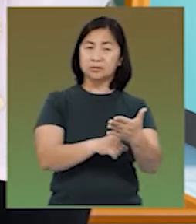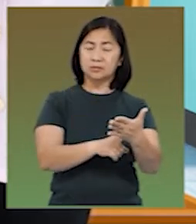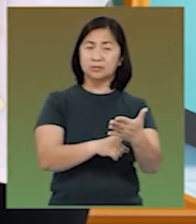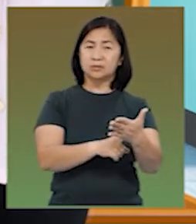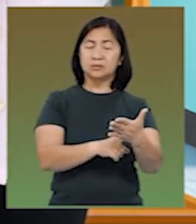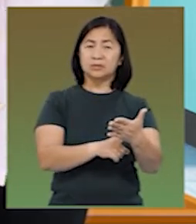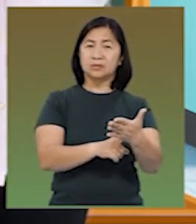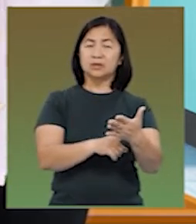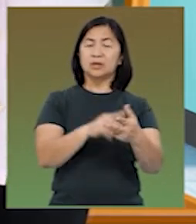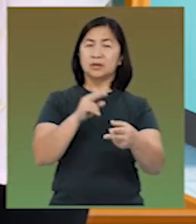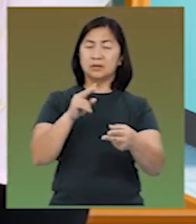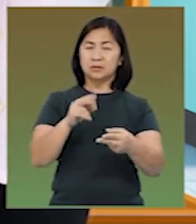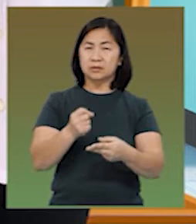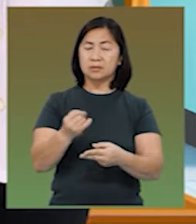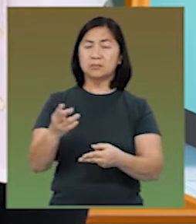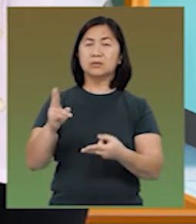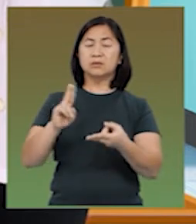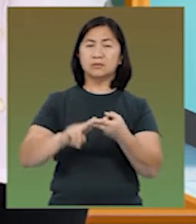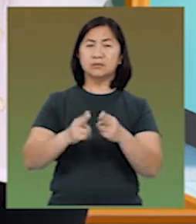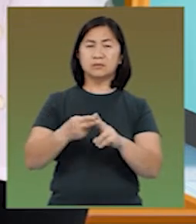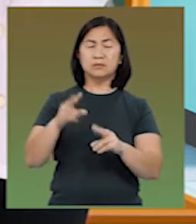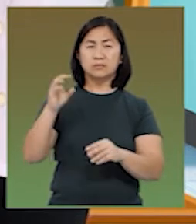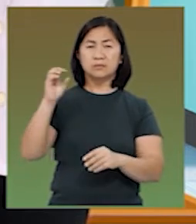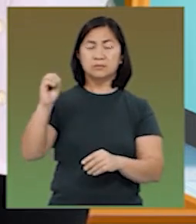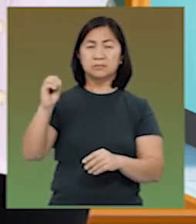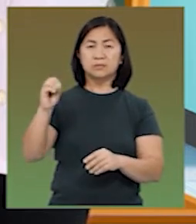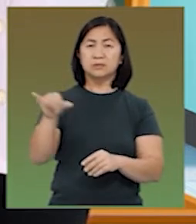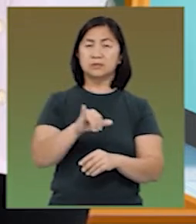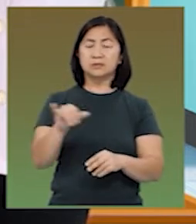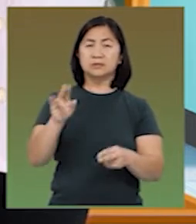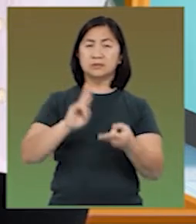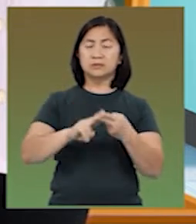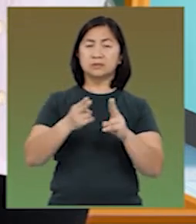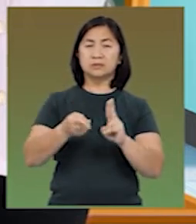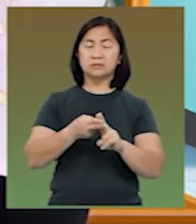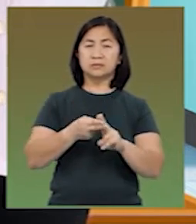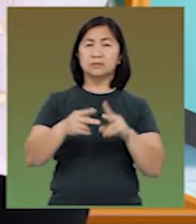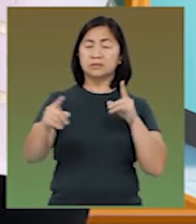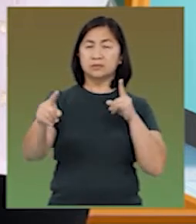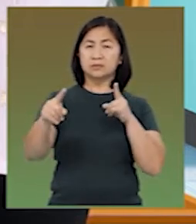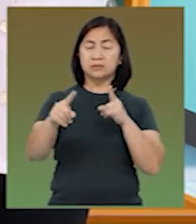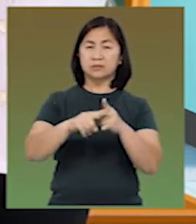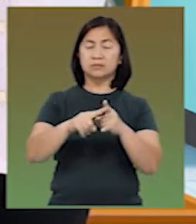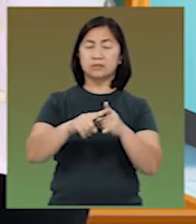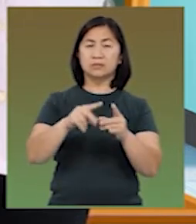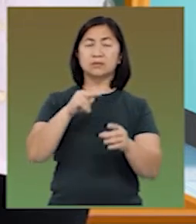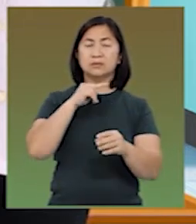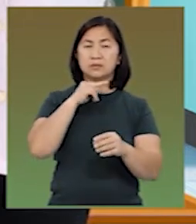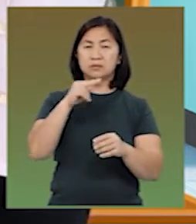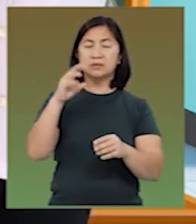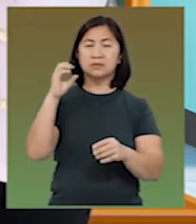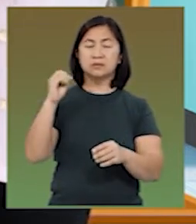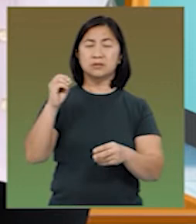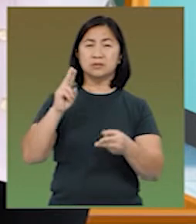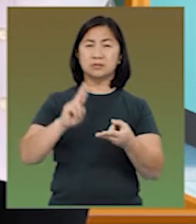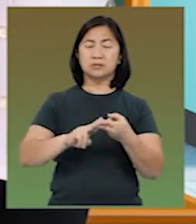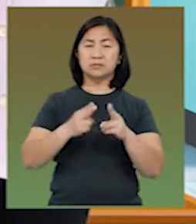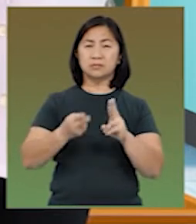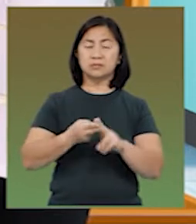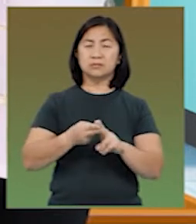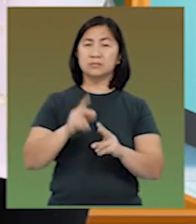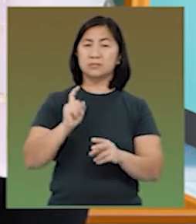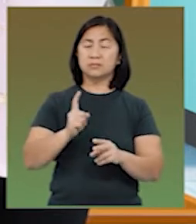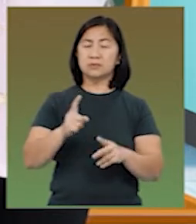I-cancel ang parehong bilang ng zeros sa parehong number and divide the non-zero digits para sa